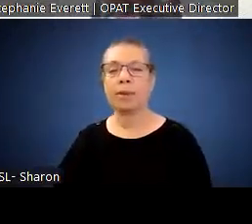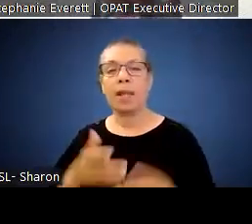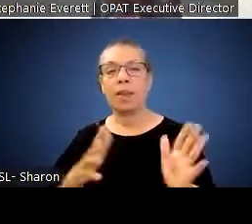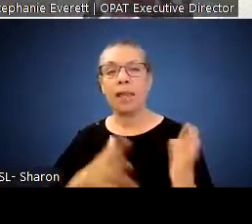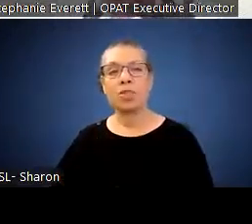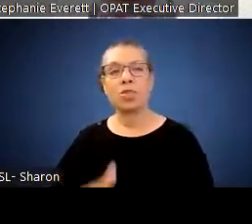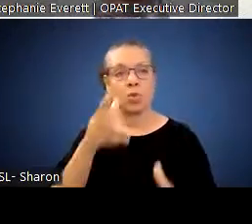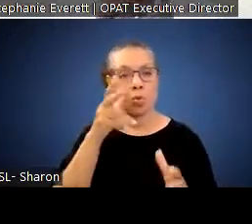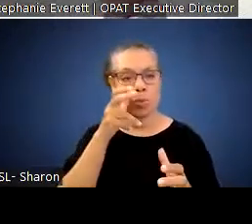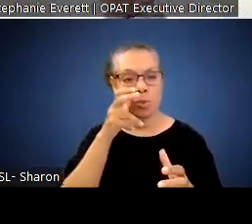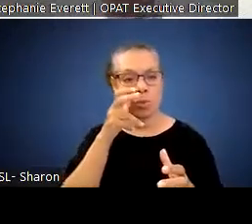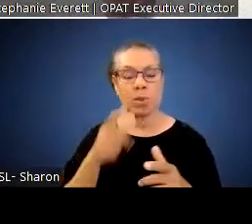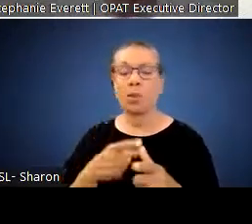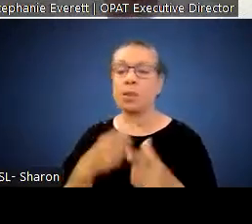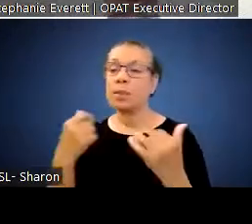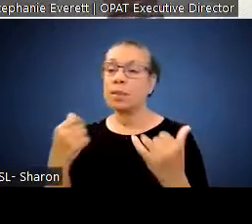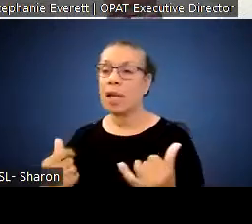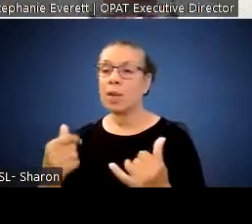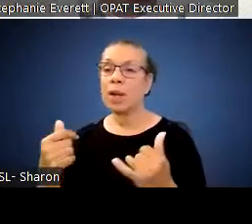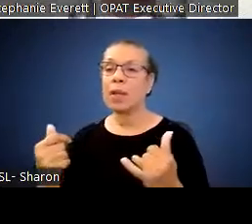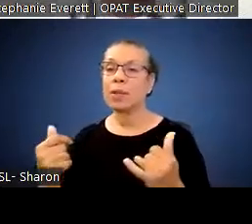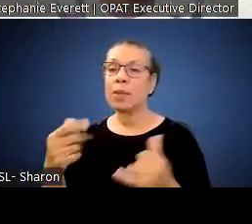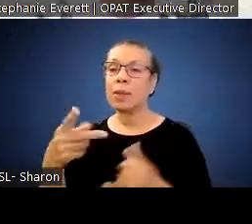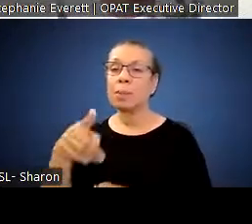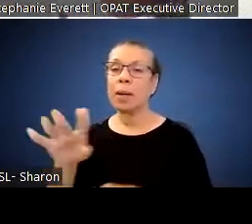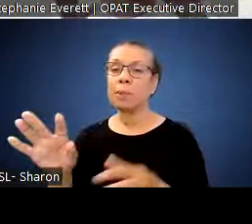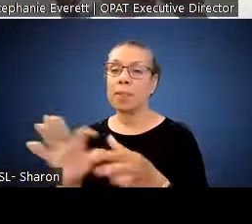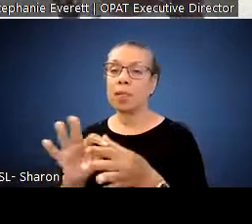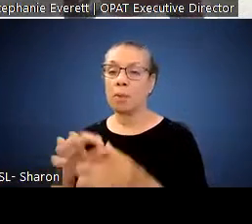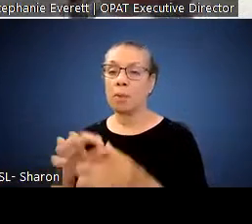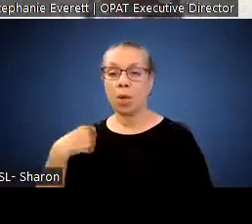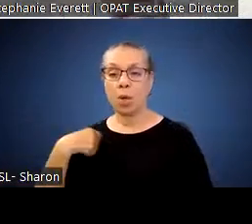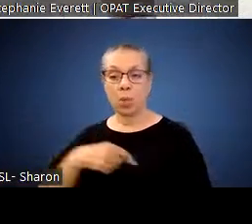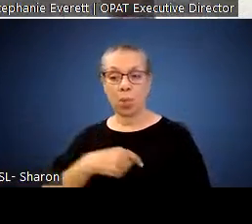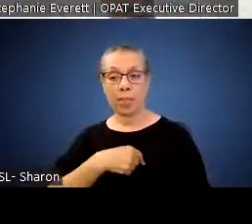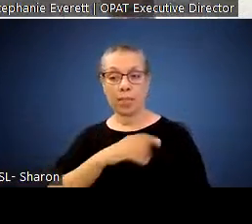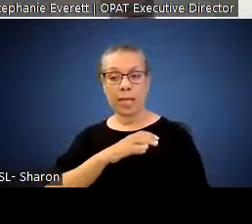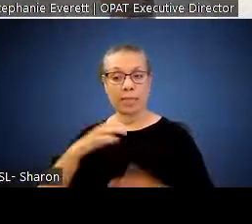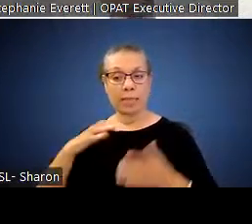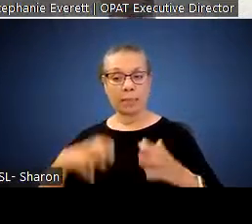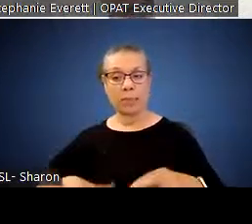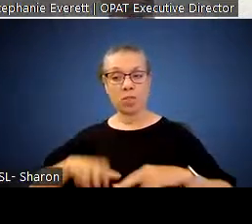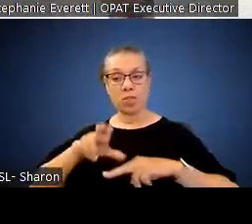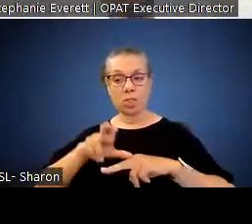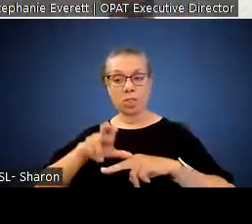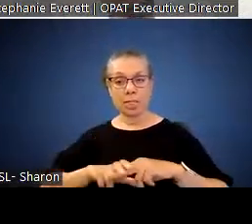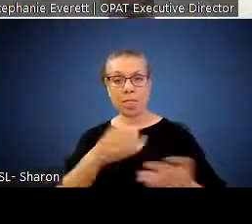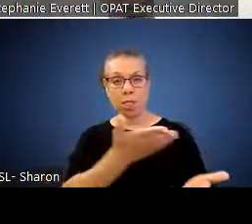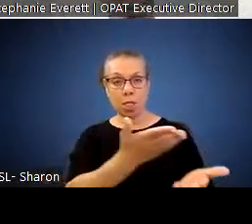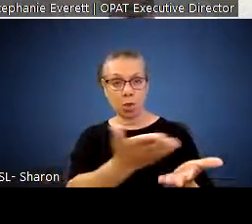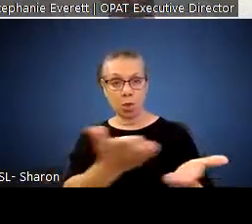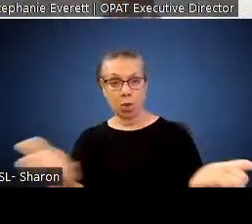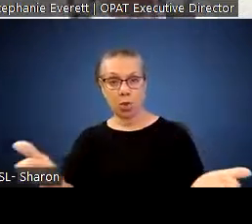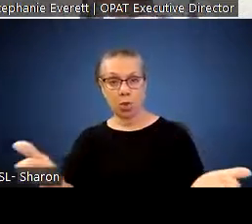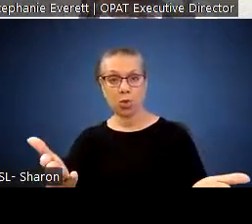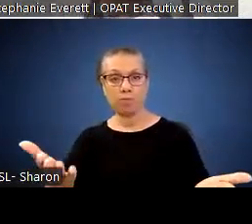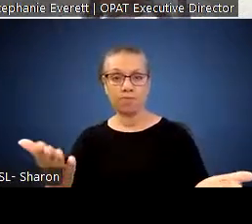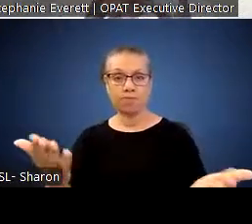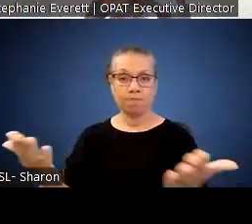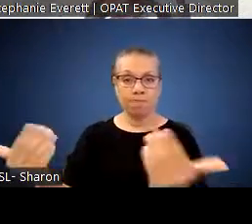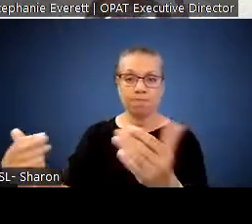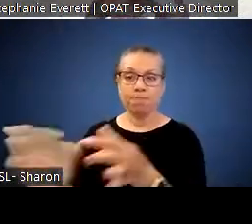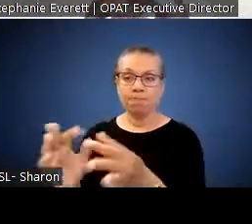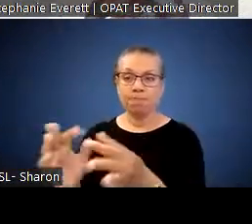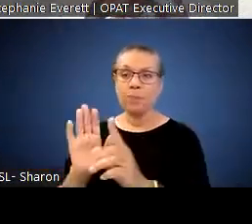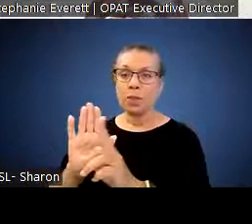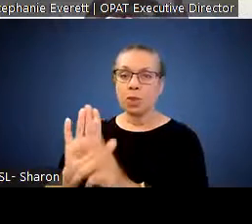public comment period, we as commissioners sit back and let you tell us how you